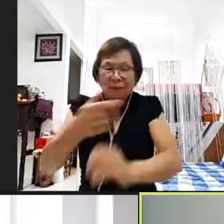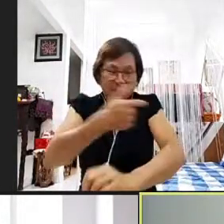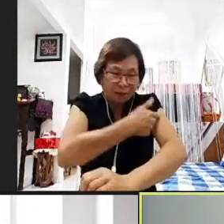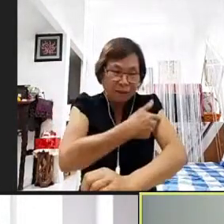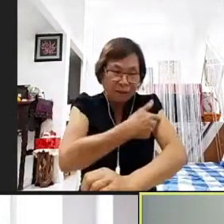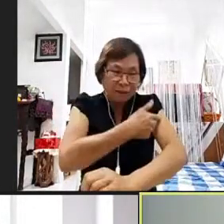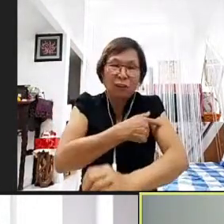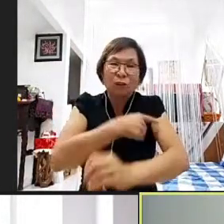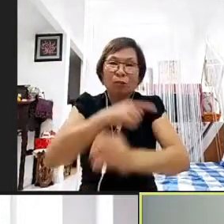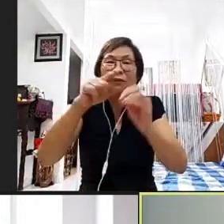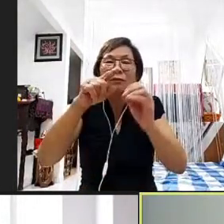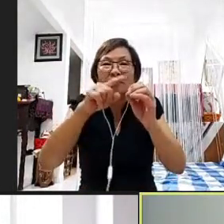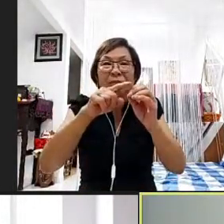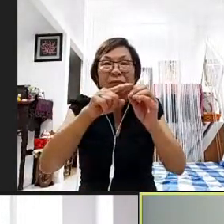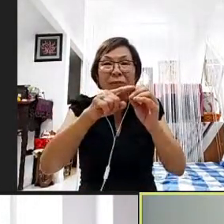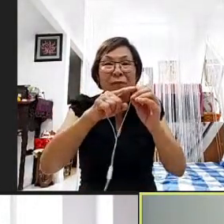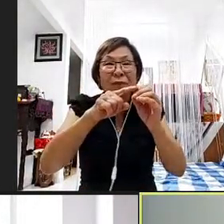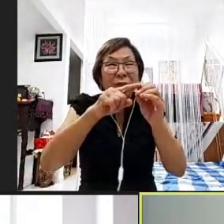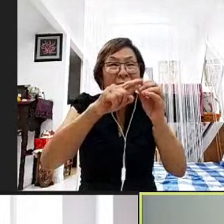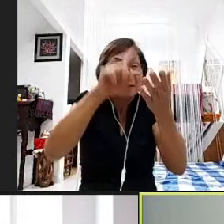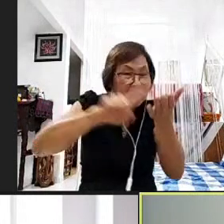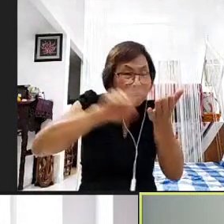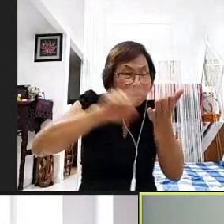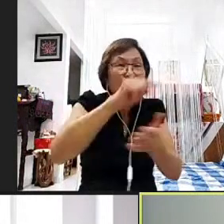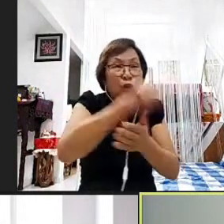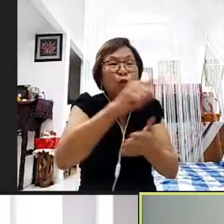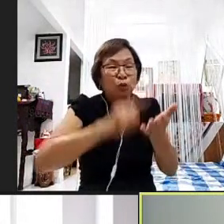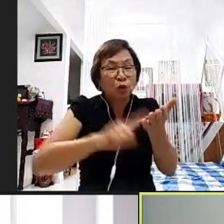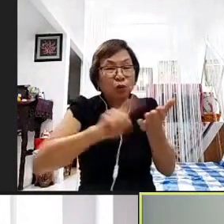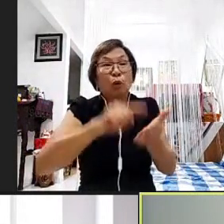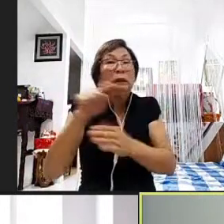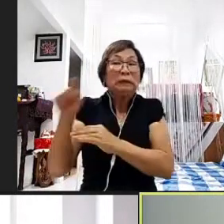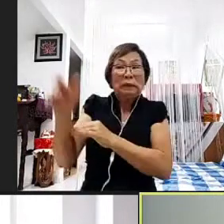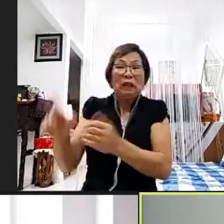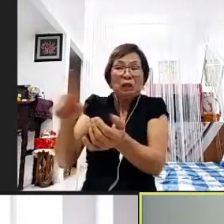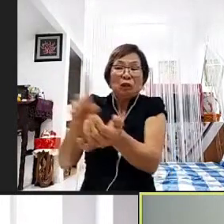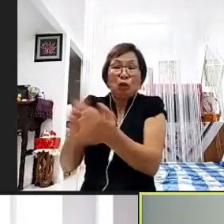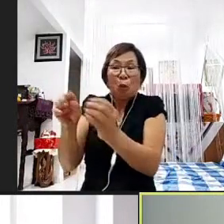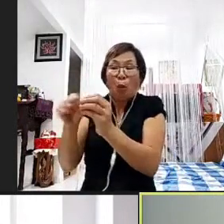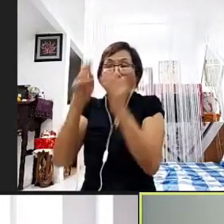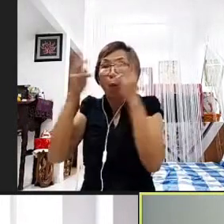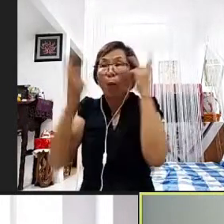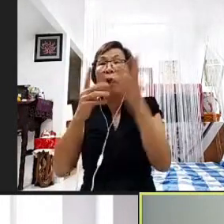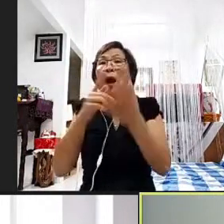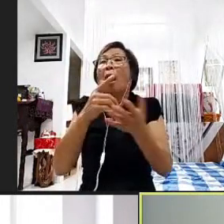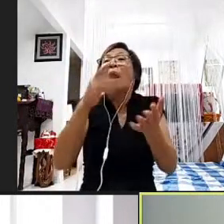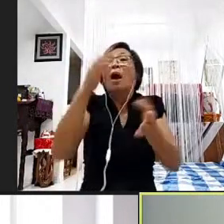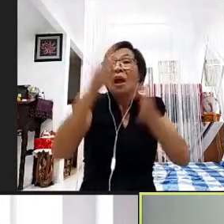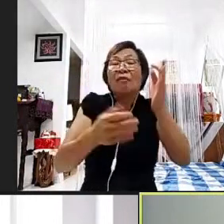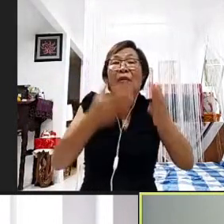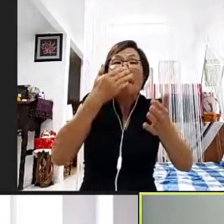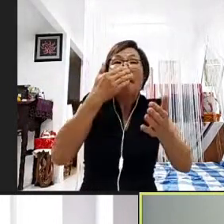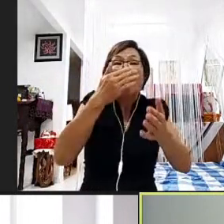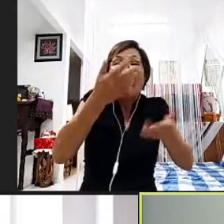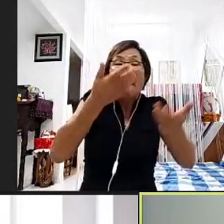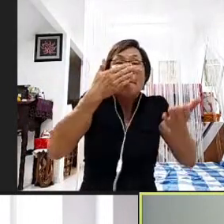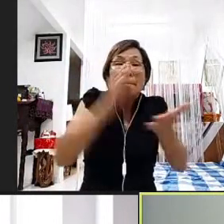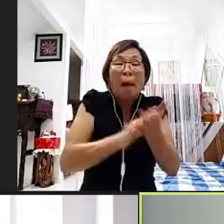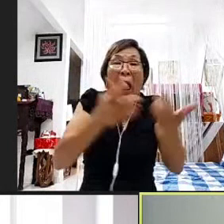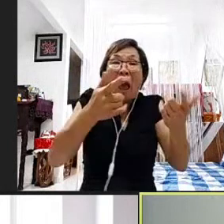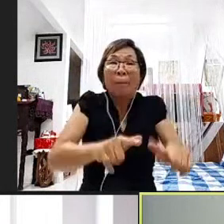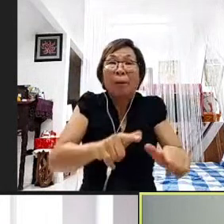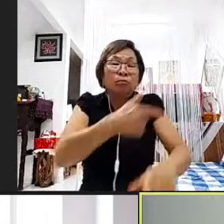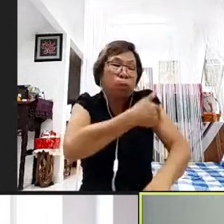make sure that you are safe. In fact, they are even more worried about anything happening to those people vaccinated because, you